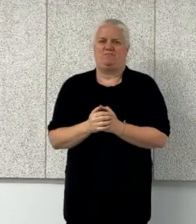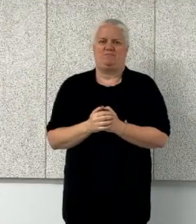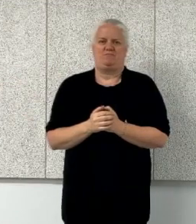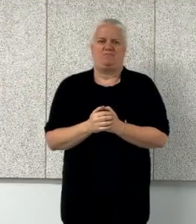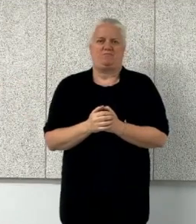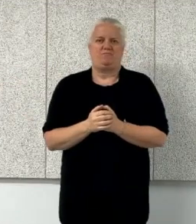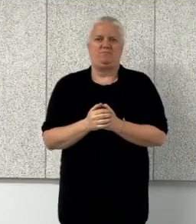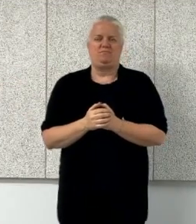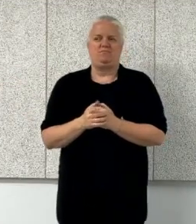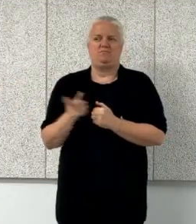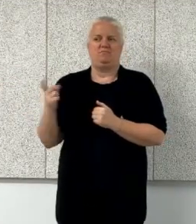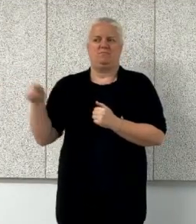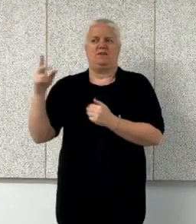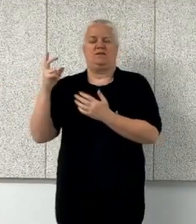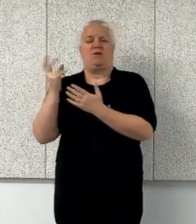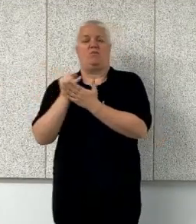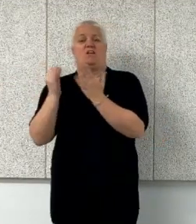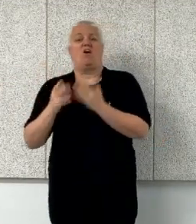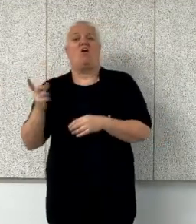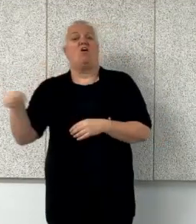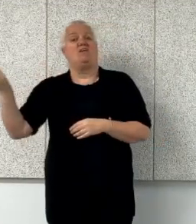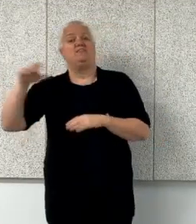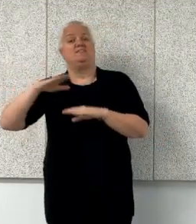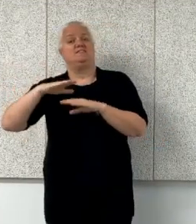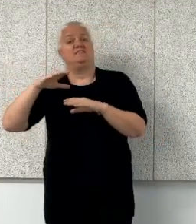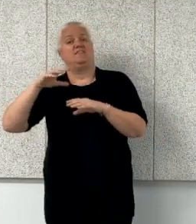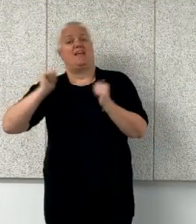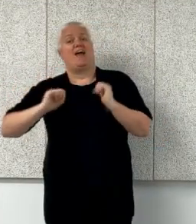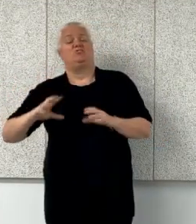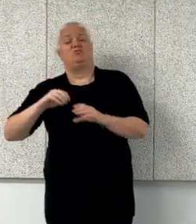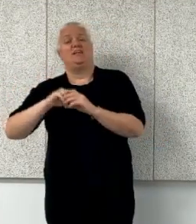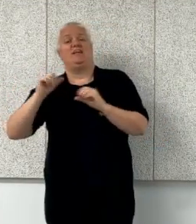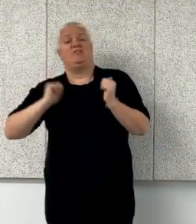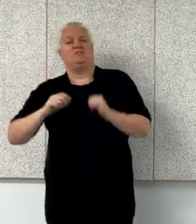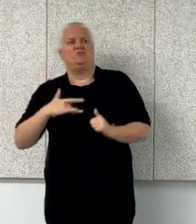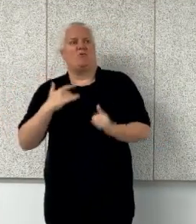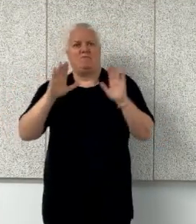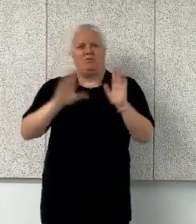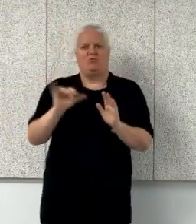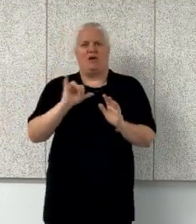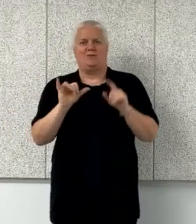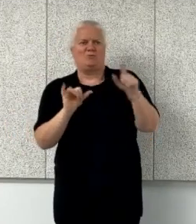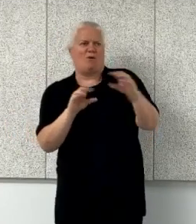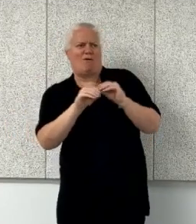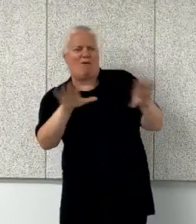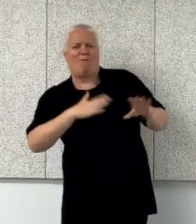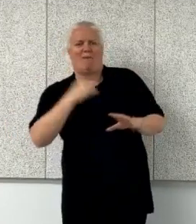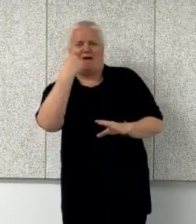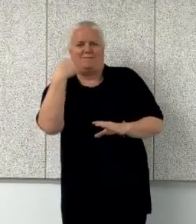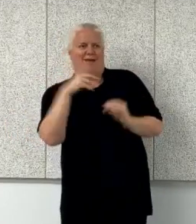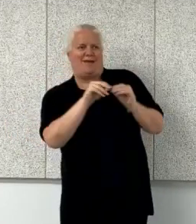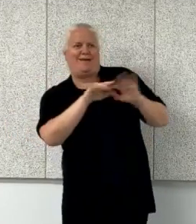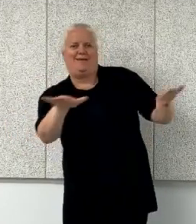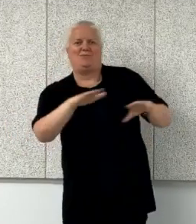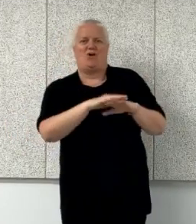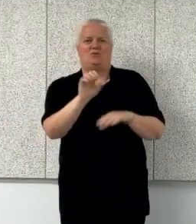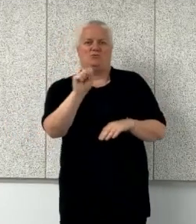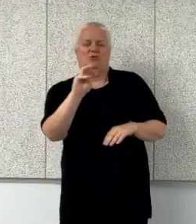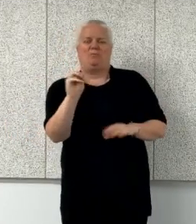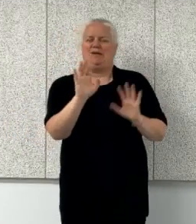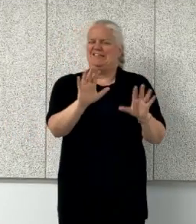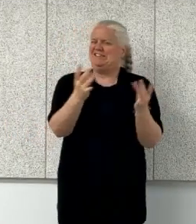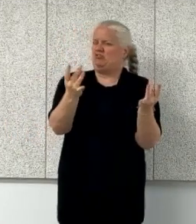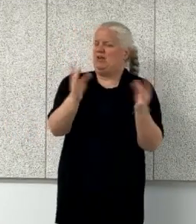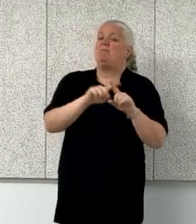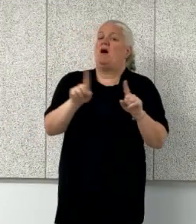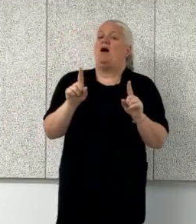say likeness, because that's the asterisk in the contract. Anyway, scratch that. But, because then it gets tricky. But,